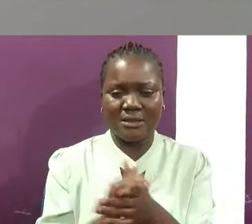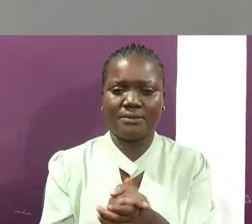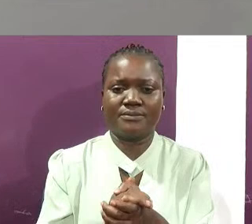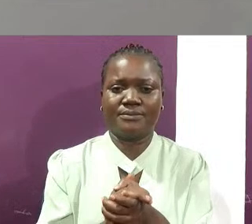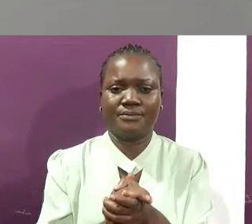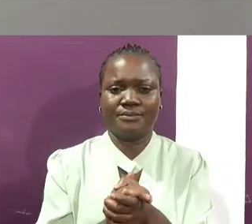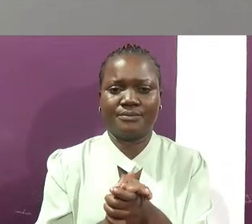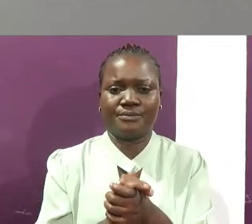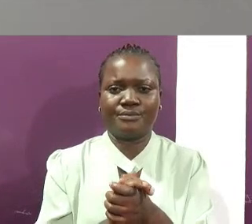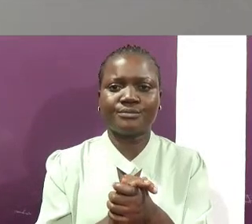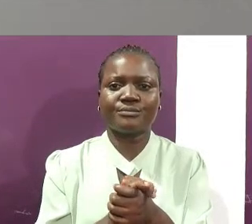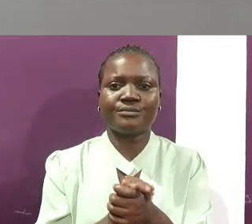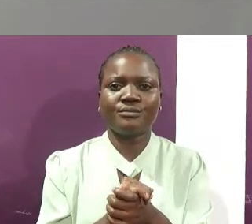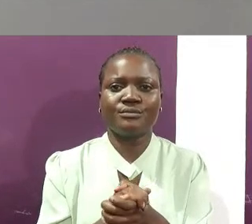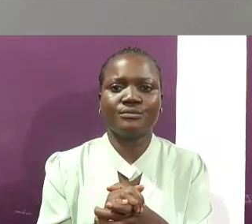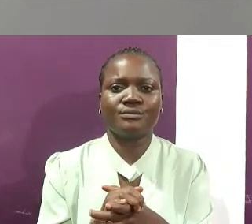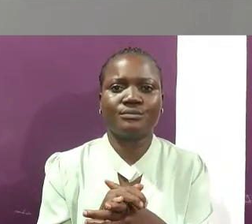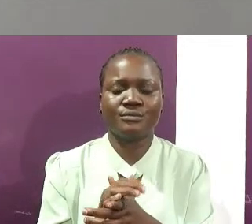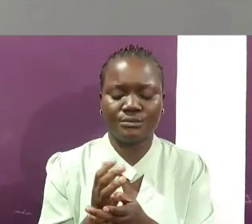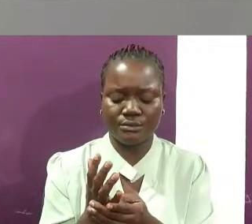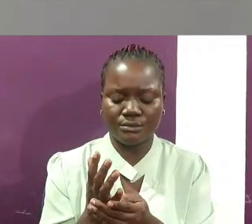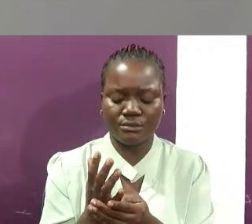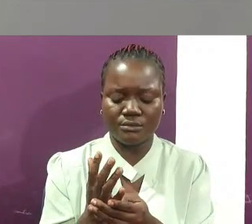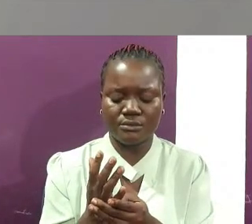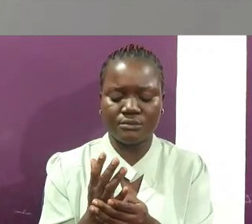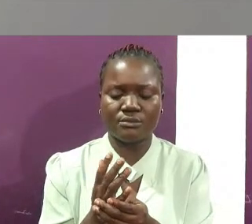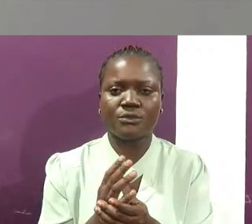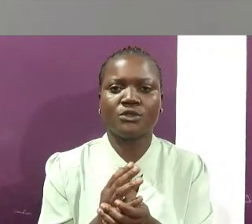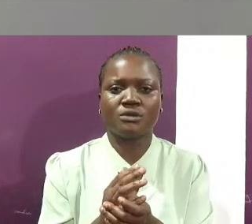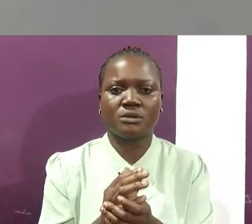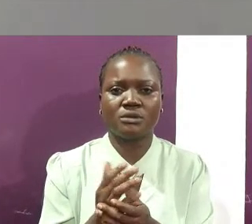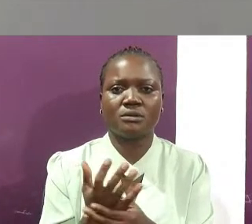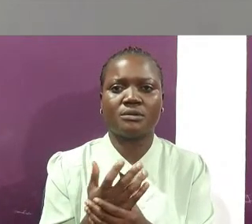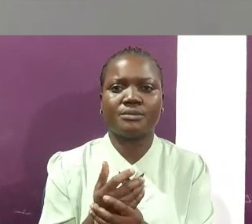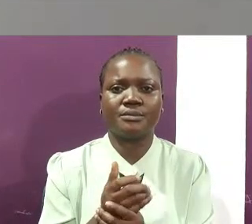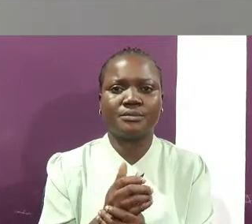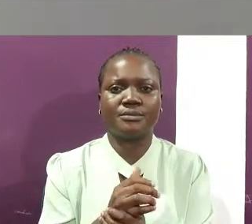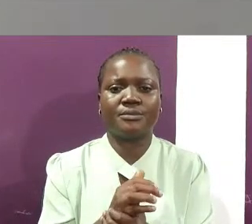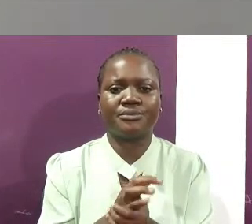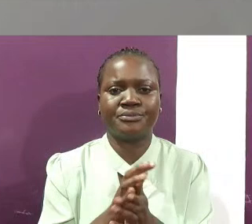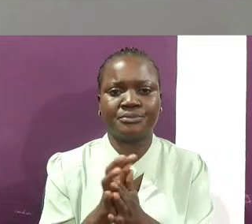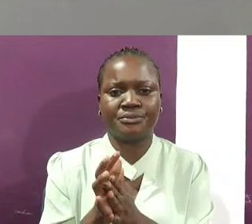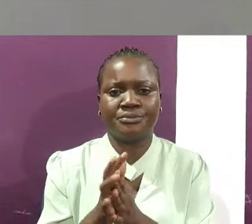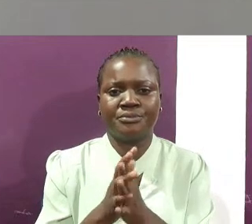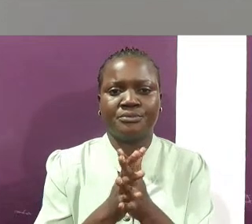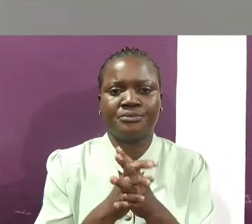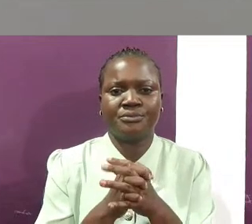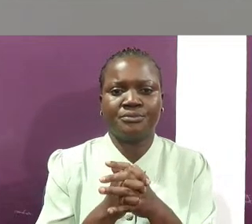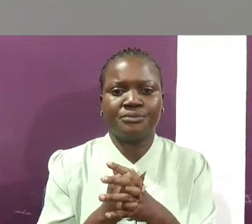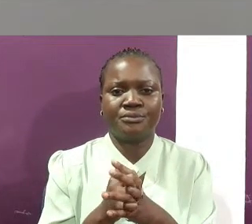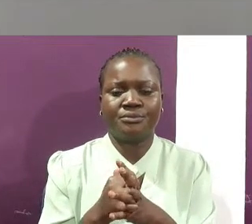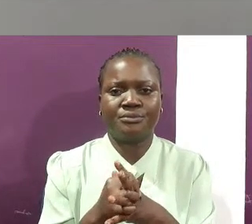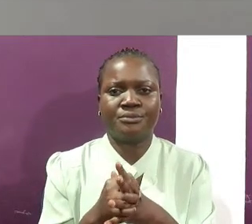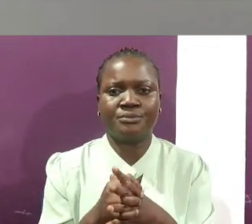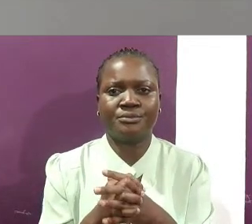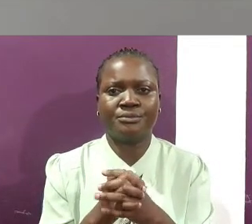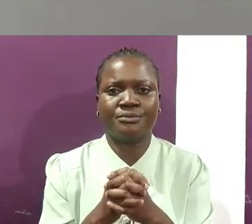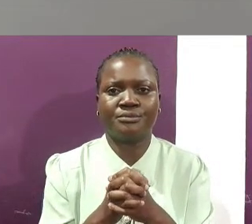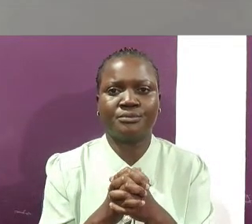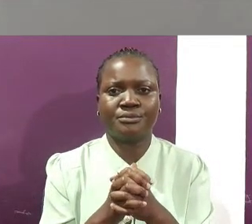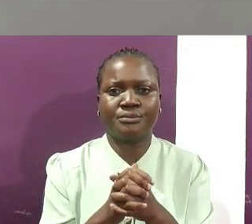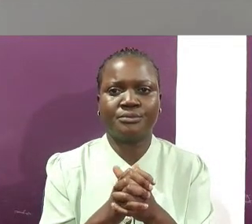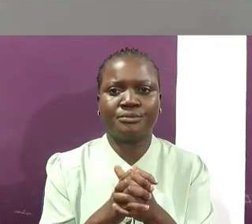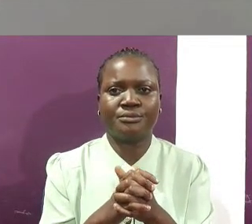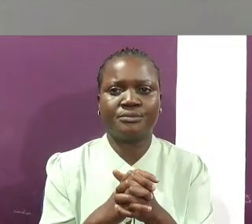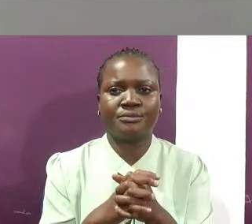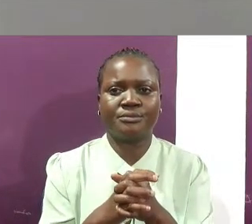of God and is profitable for doctrine, reproof, correction, instruction, and righteousness. And the whole purpose of all of it, all